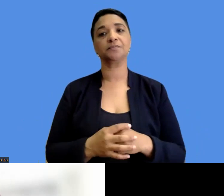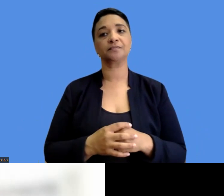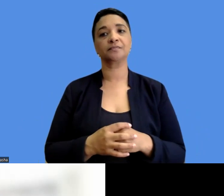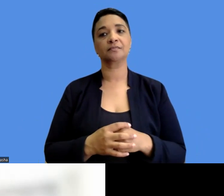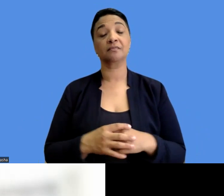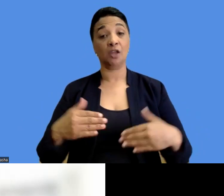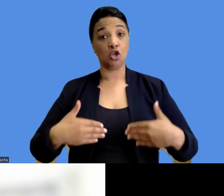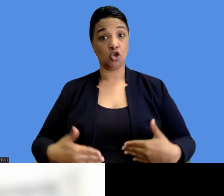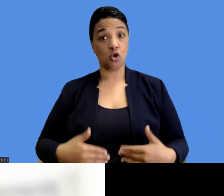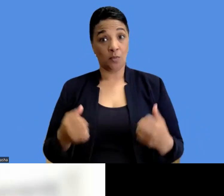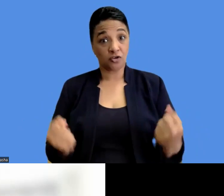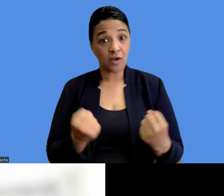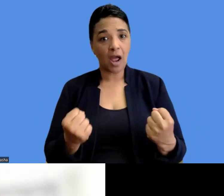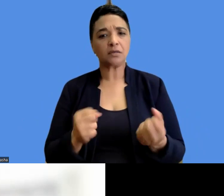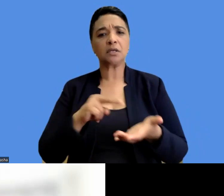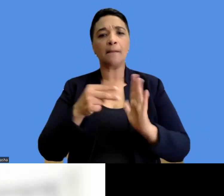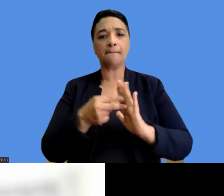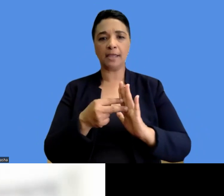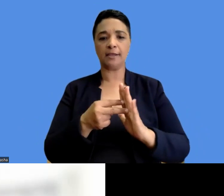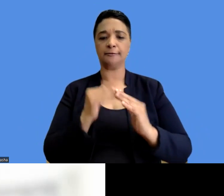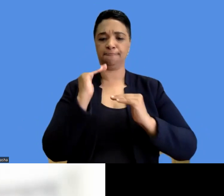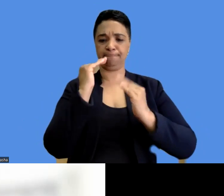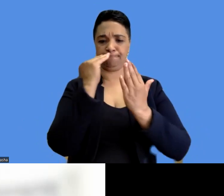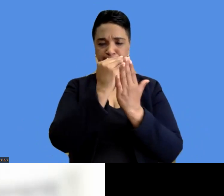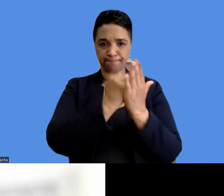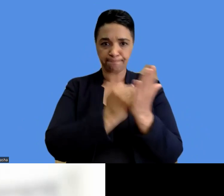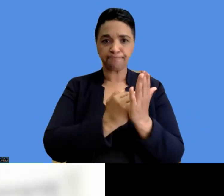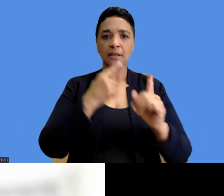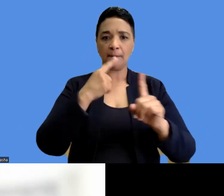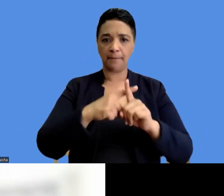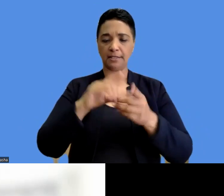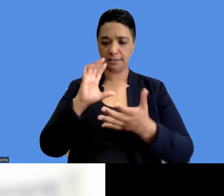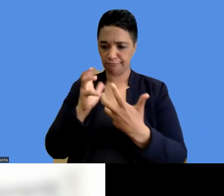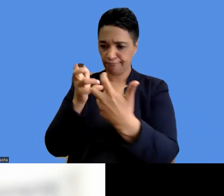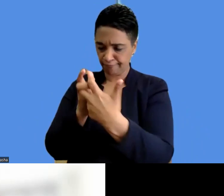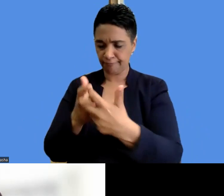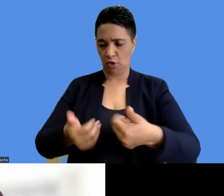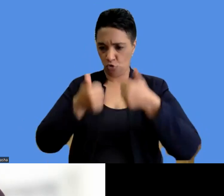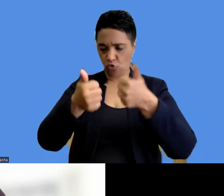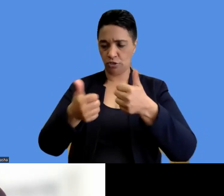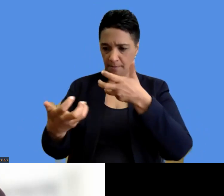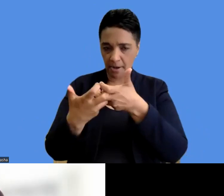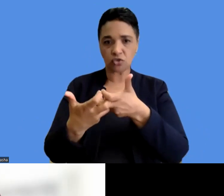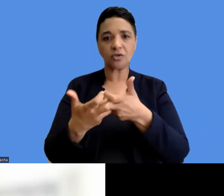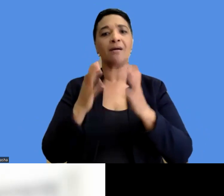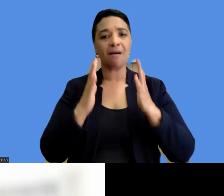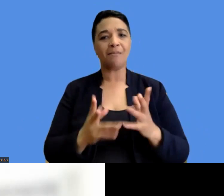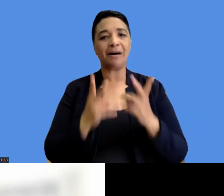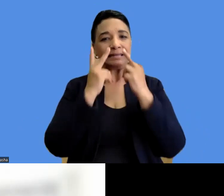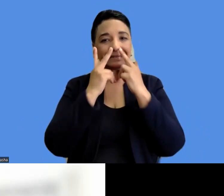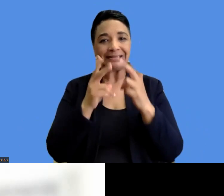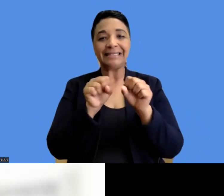truly principled and impartial, as well as efficient, we need the systemic solutions for disability